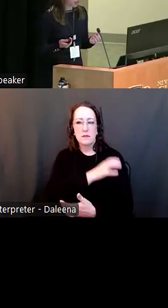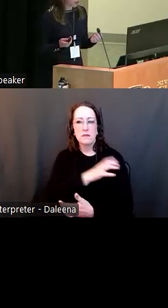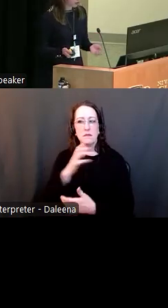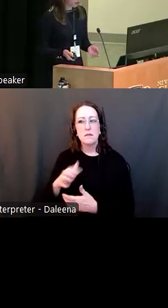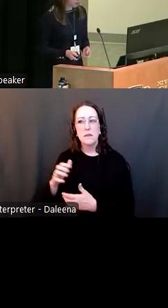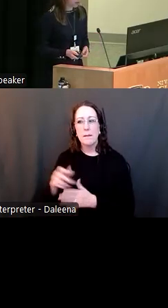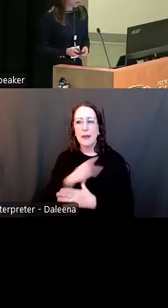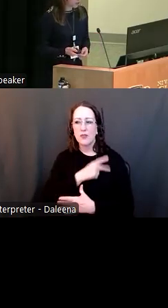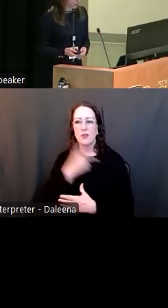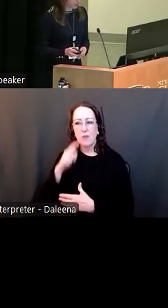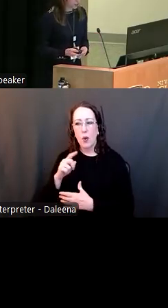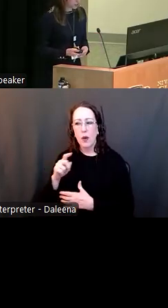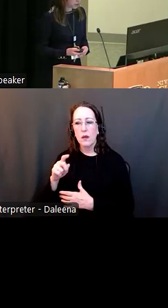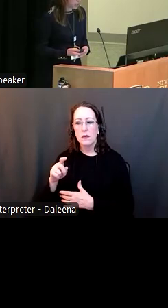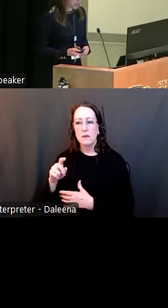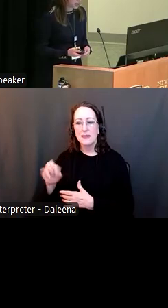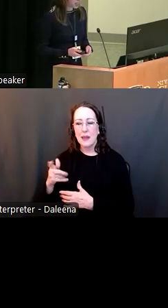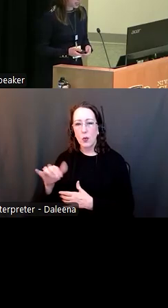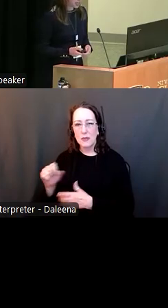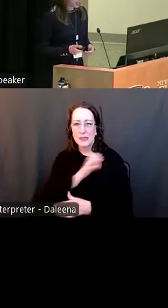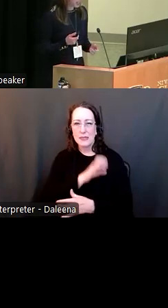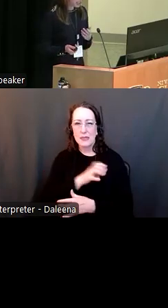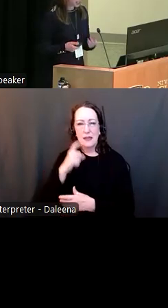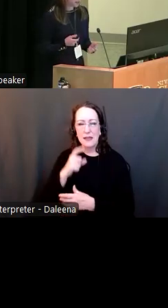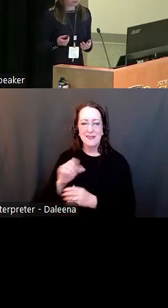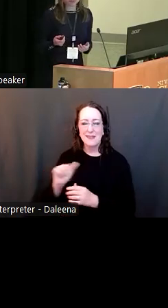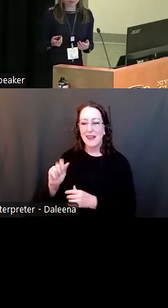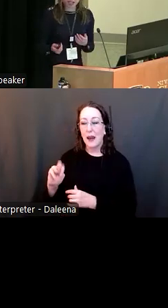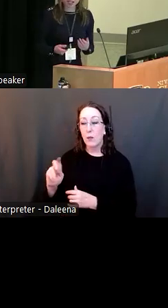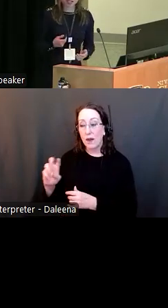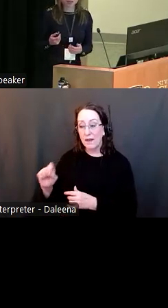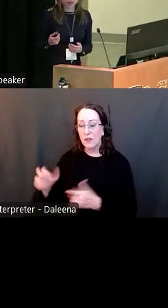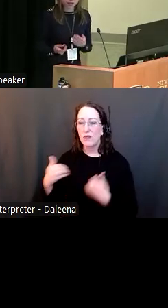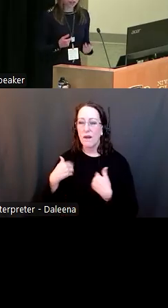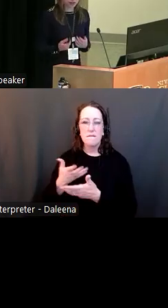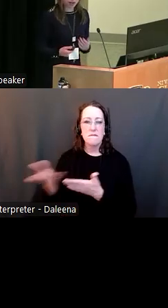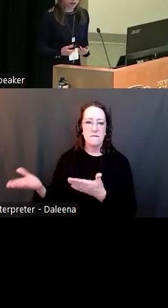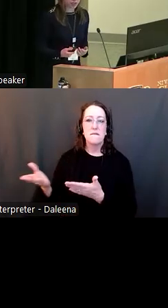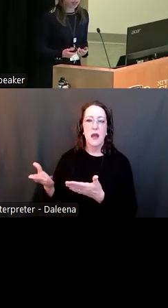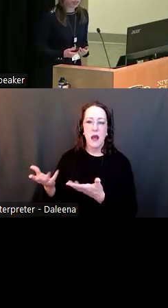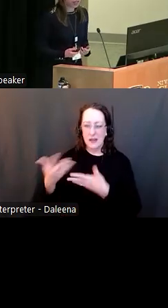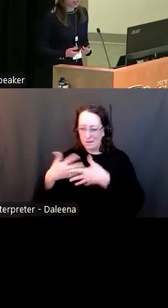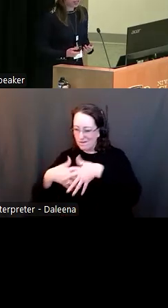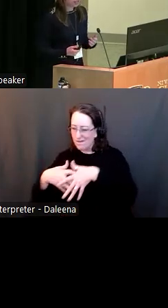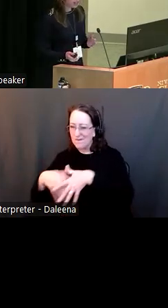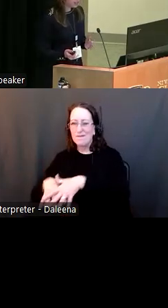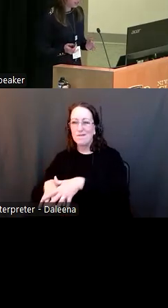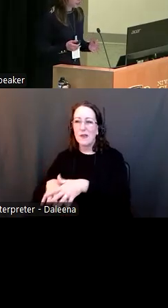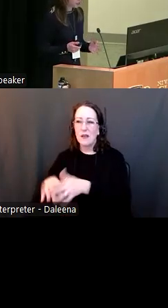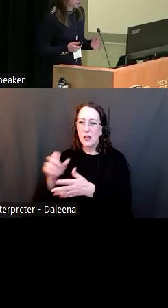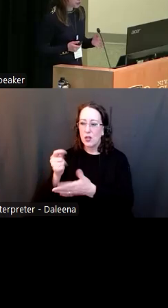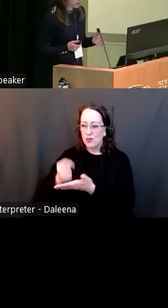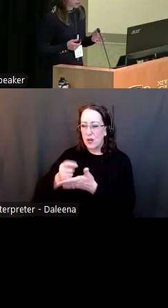with amotivation symptoms, and an eclectic blend of the current treatment options